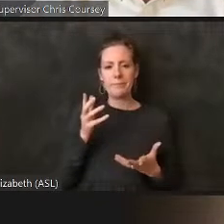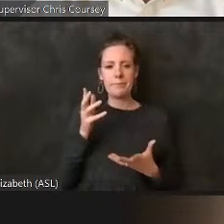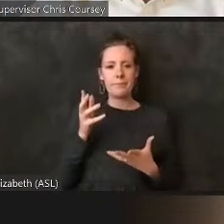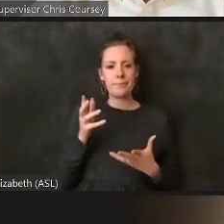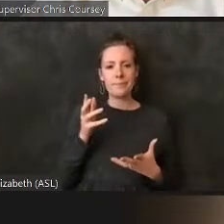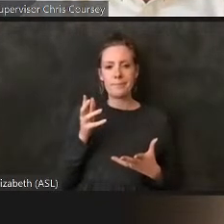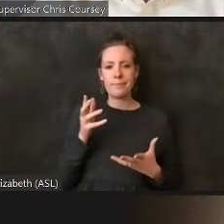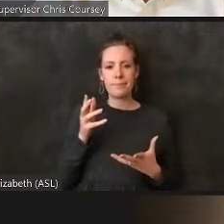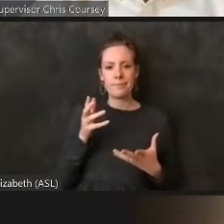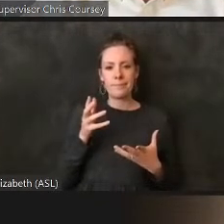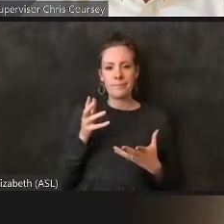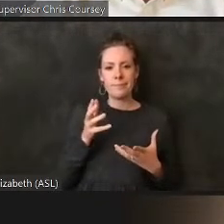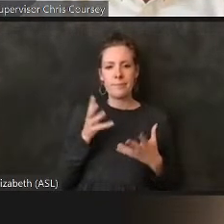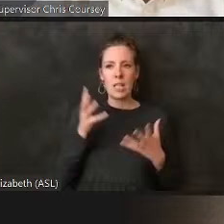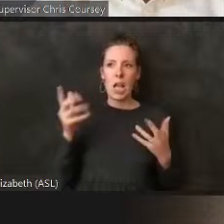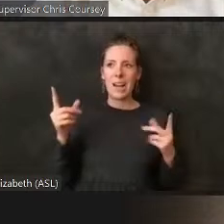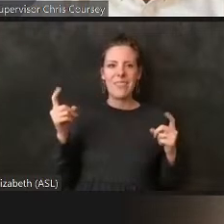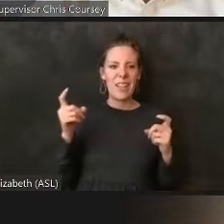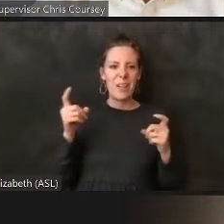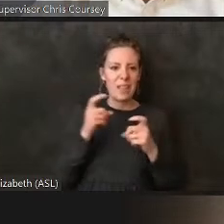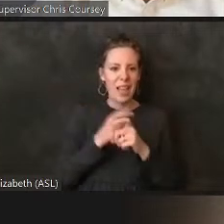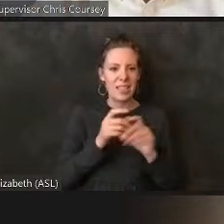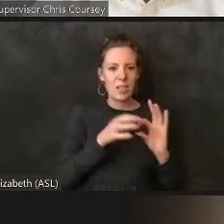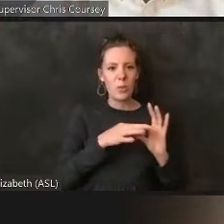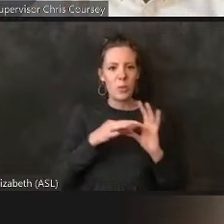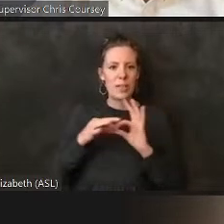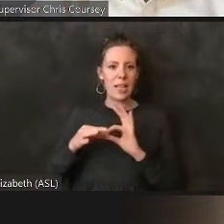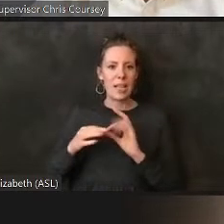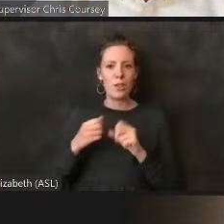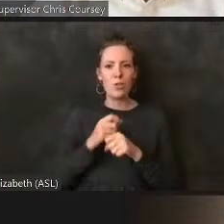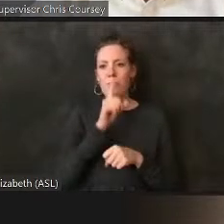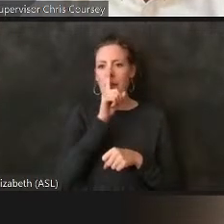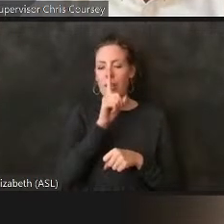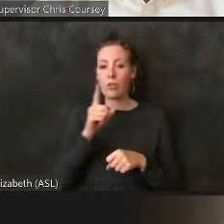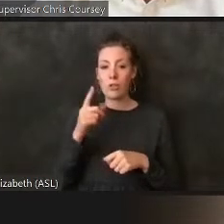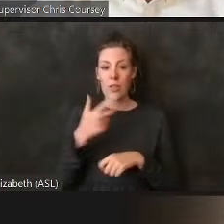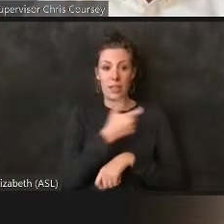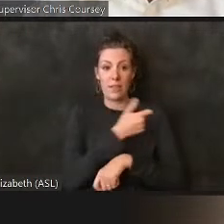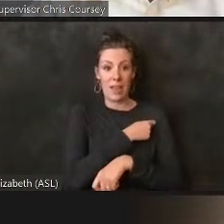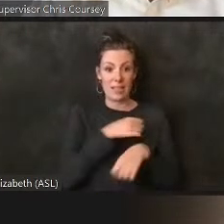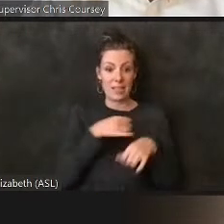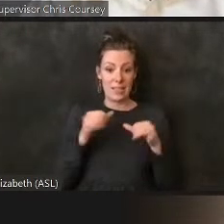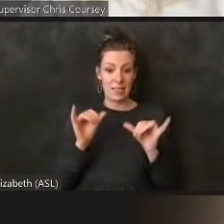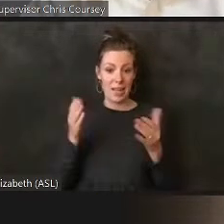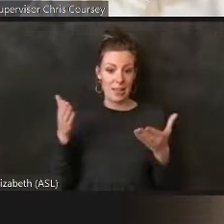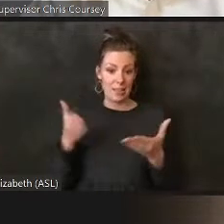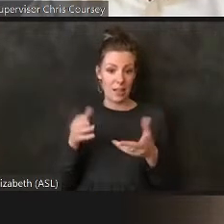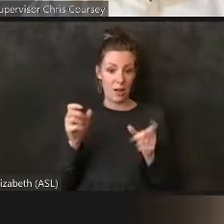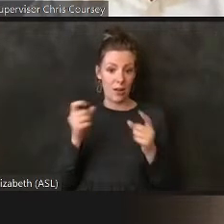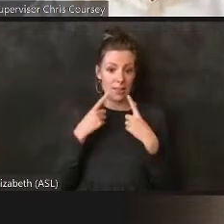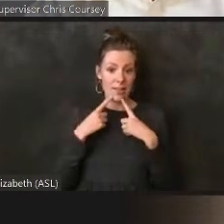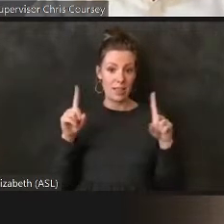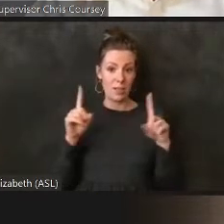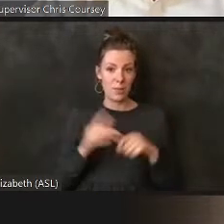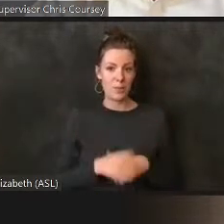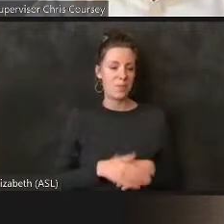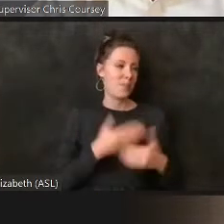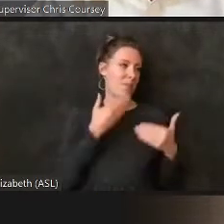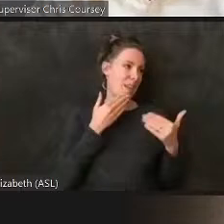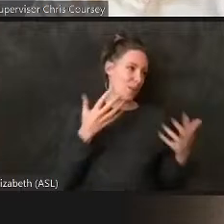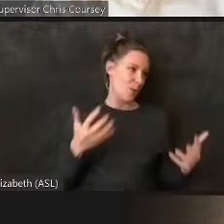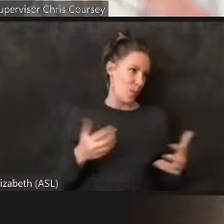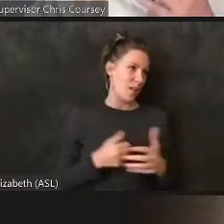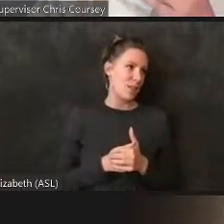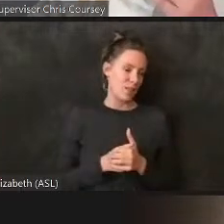like I say, a lot of complexity in terms of making sure that the vaccine stays viable. Thank you so much. And I think that's a